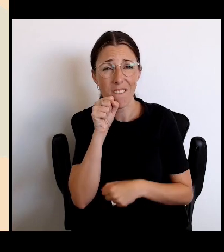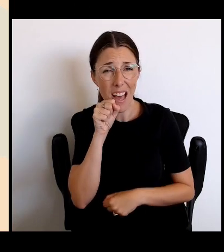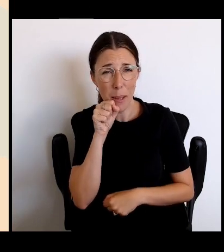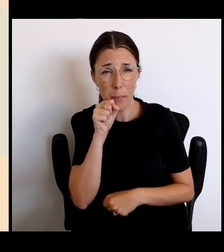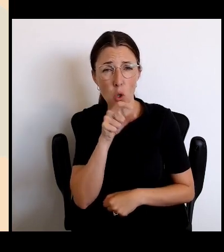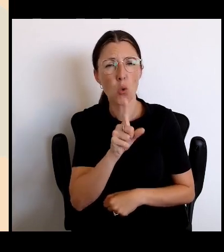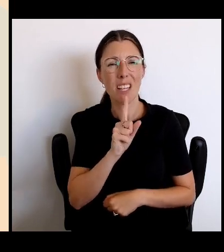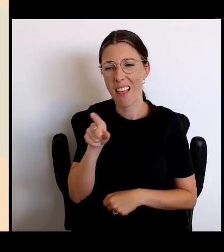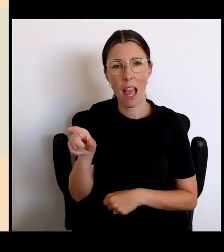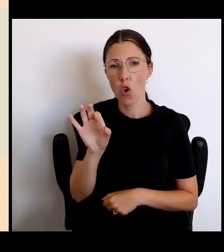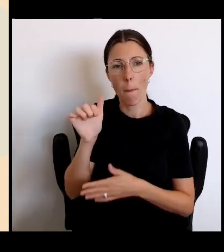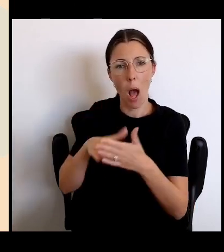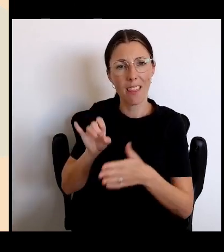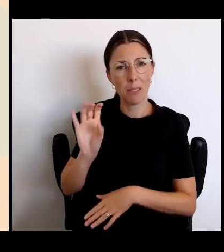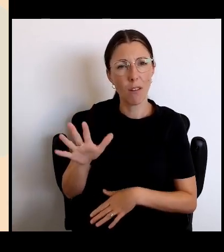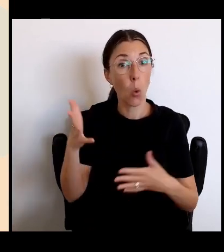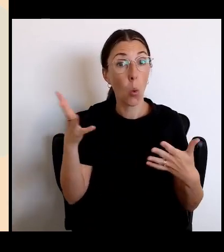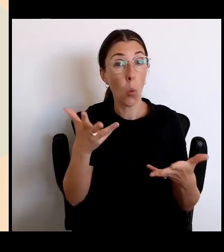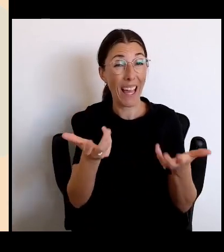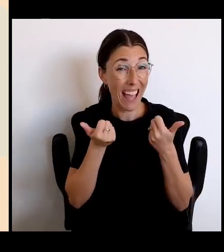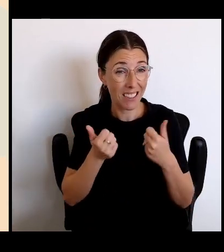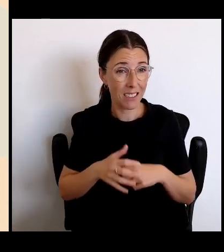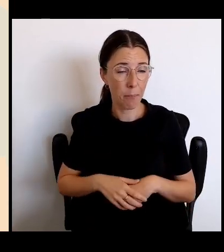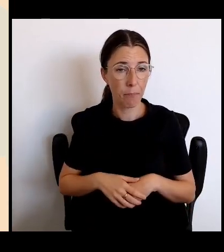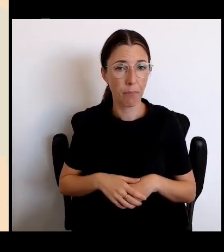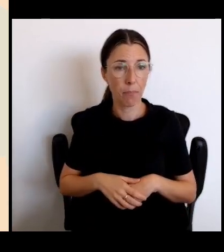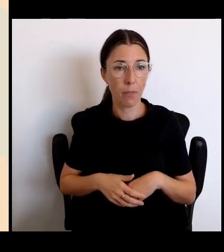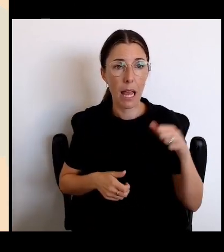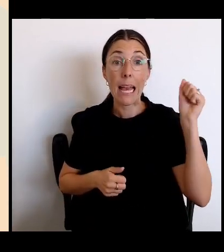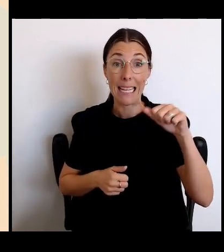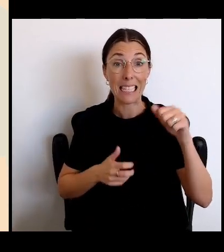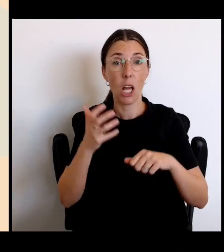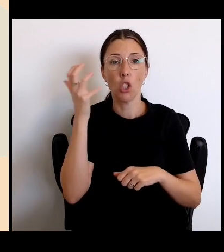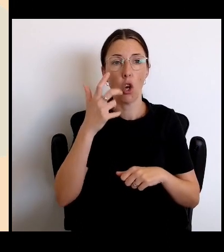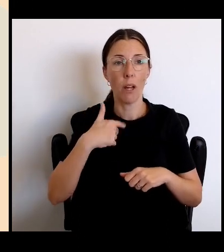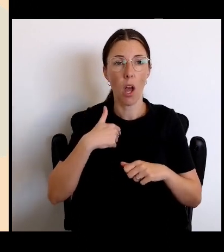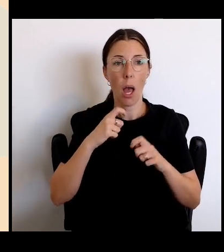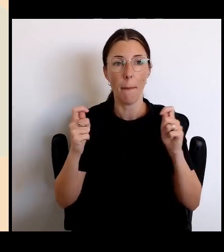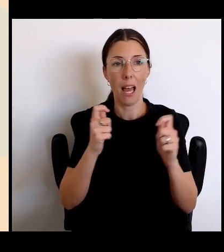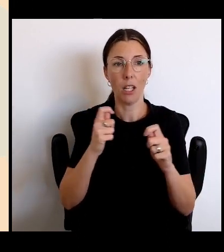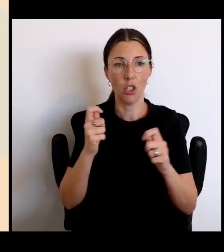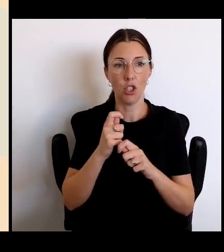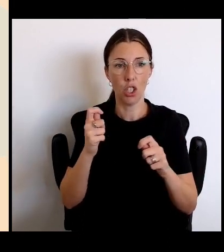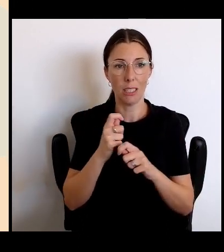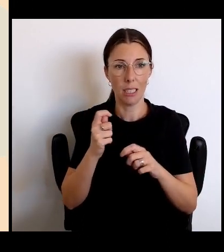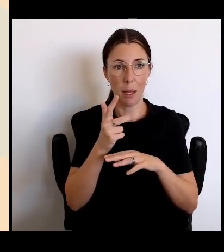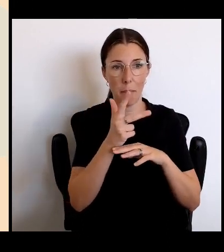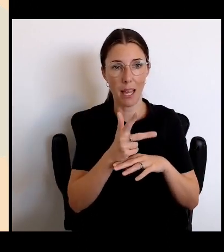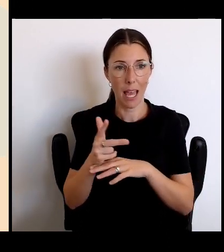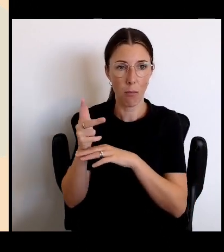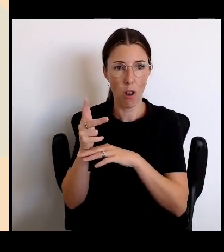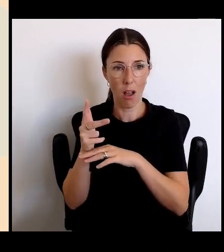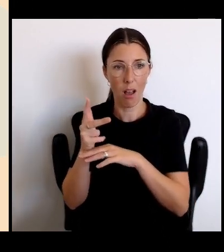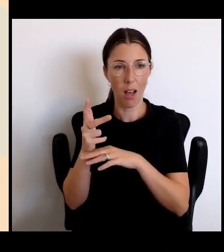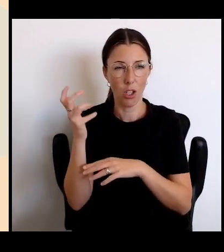We do, and that data is in the full report, but it's from, sorry, I'm just adjusting I'm getting a note to adjust my camera, so forgive me if I'm